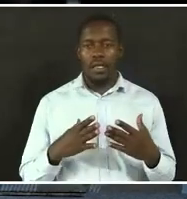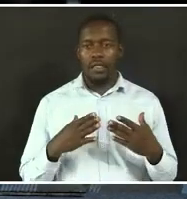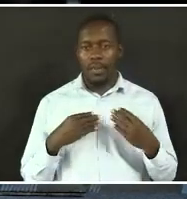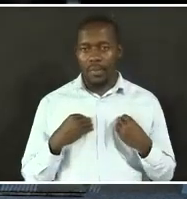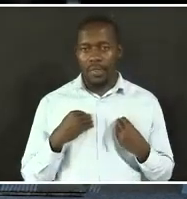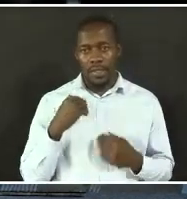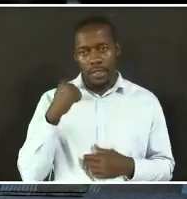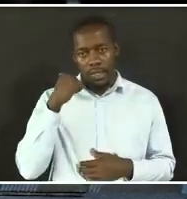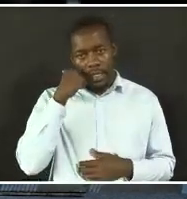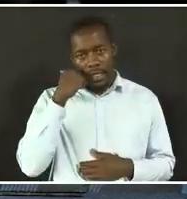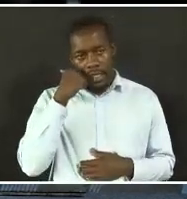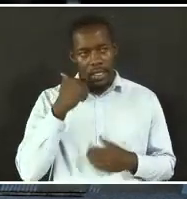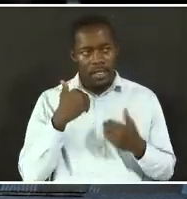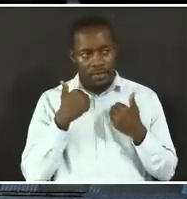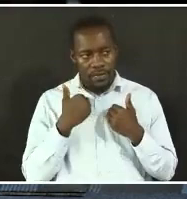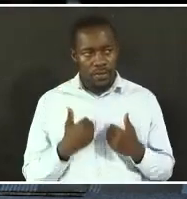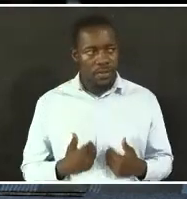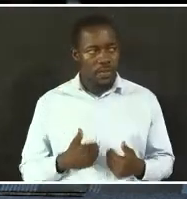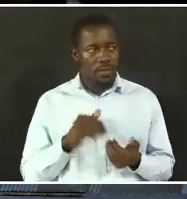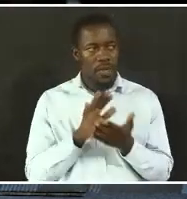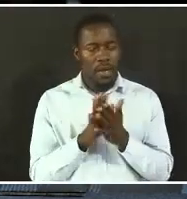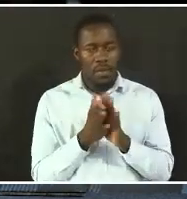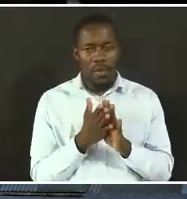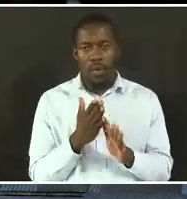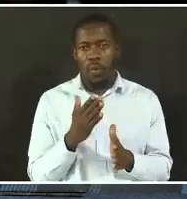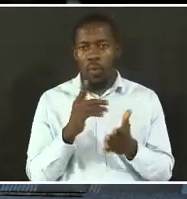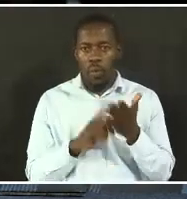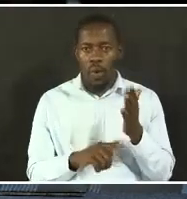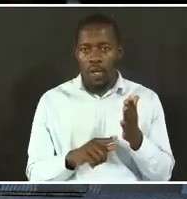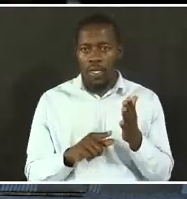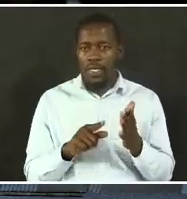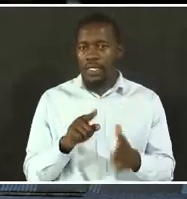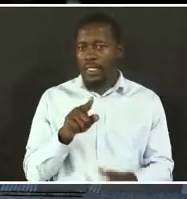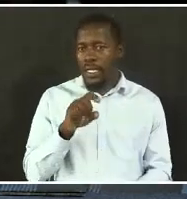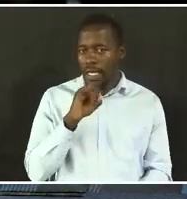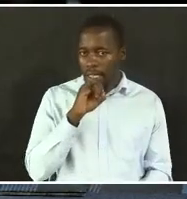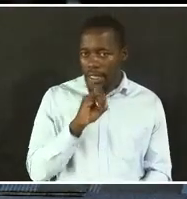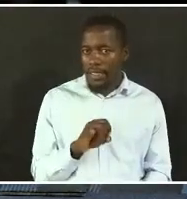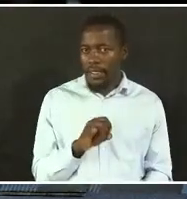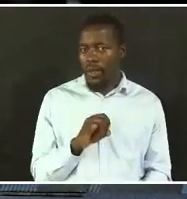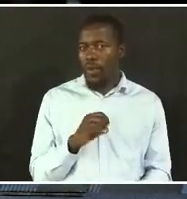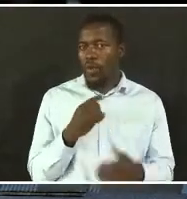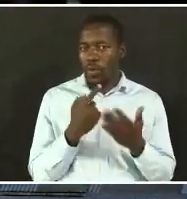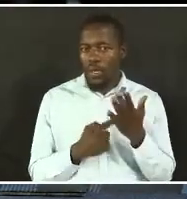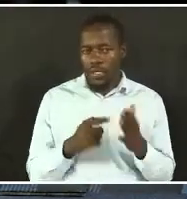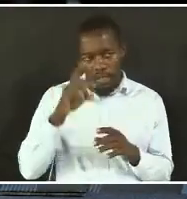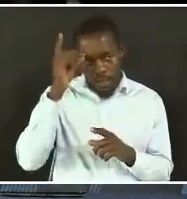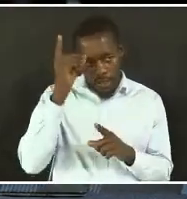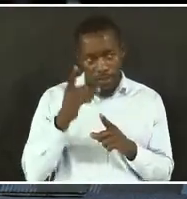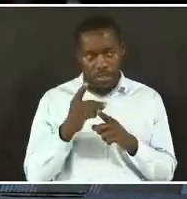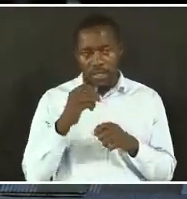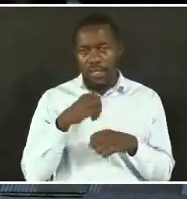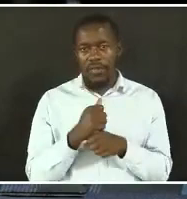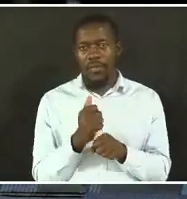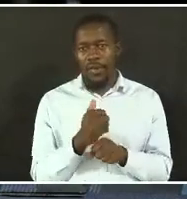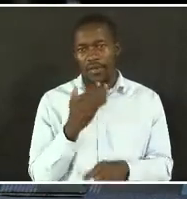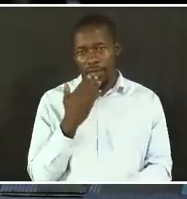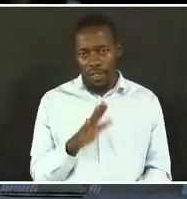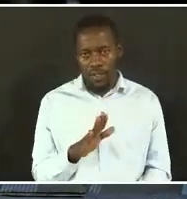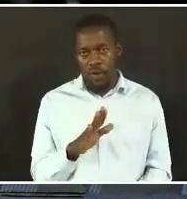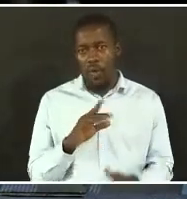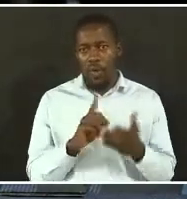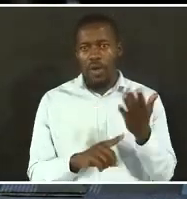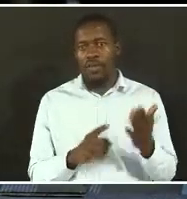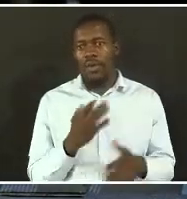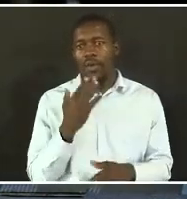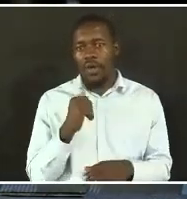them, and stick to their decision. Whatever decision they have made, whatever it is that they